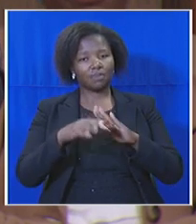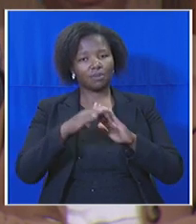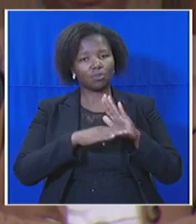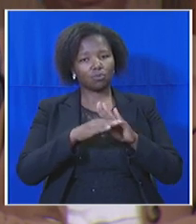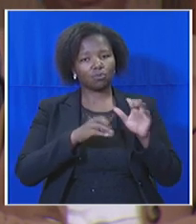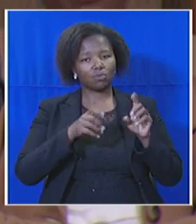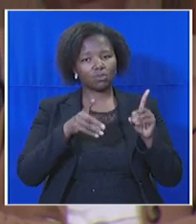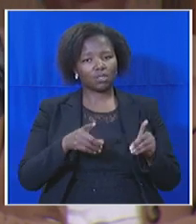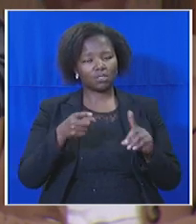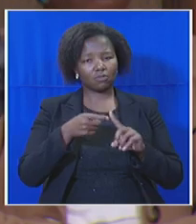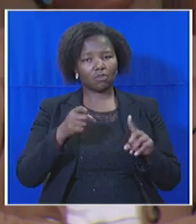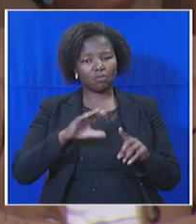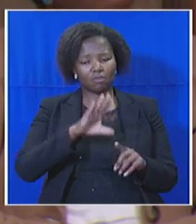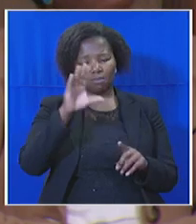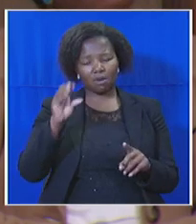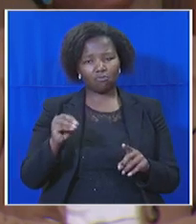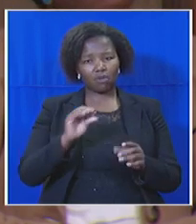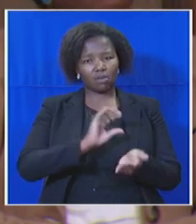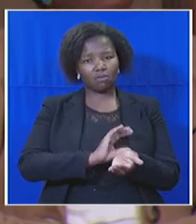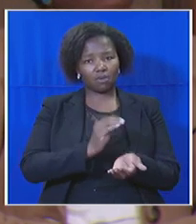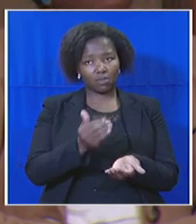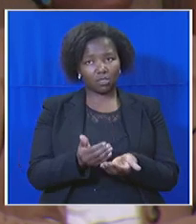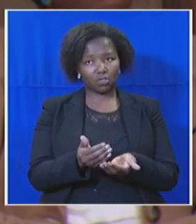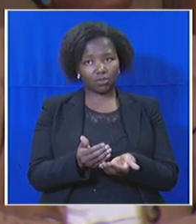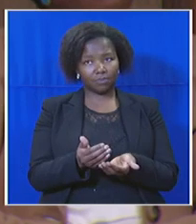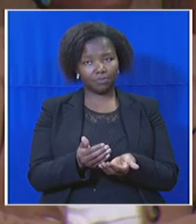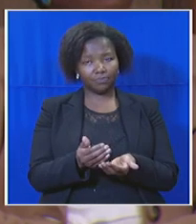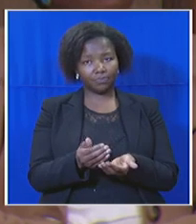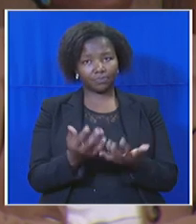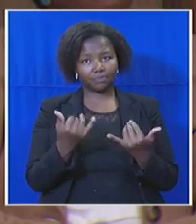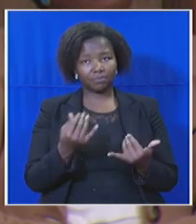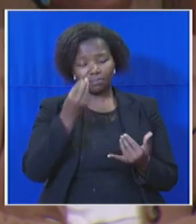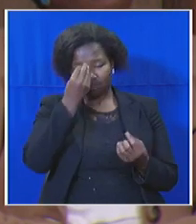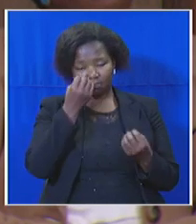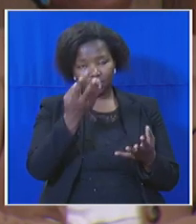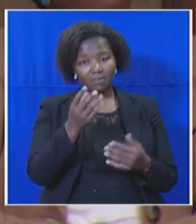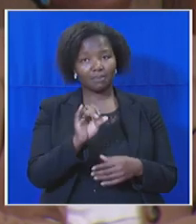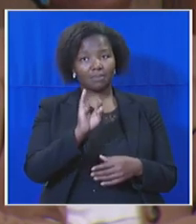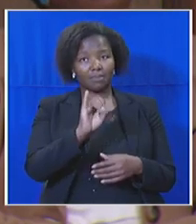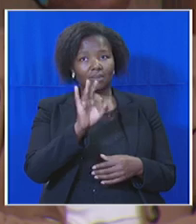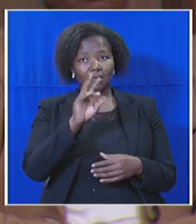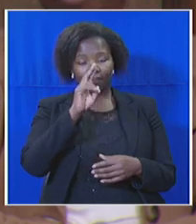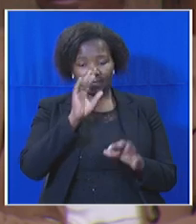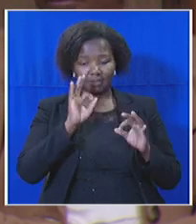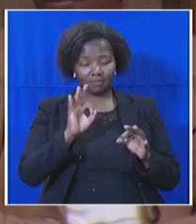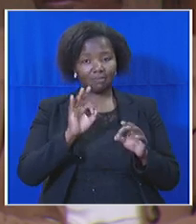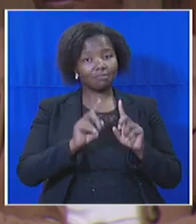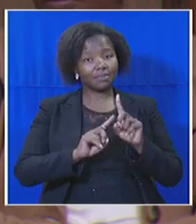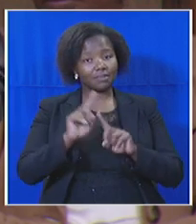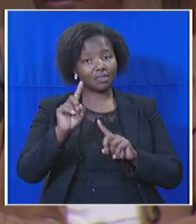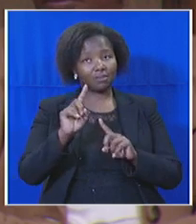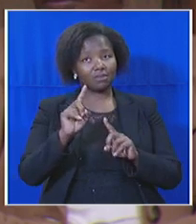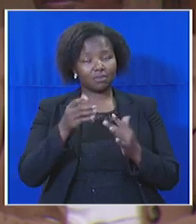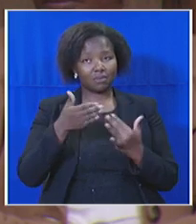Africa Foundation is going to inform them that unless there is successful intervention, the donors are likely